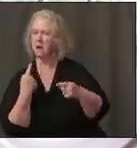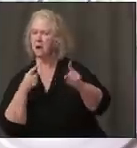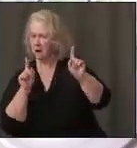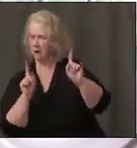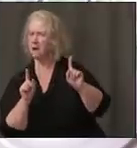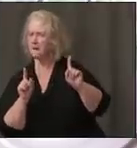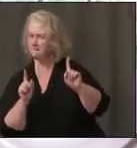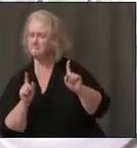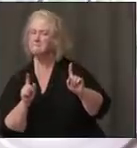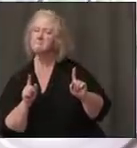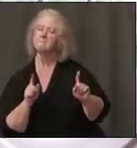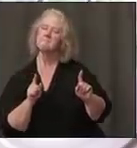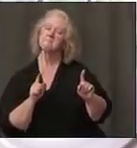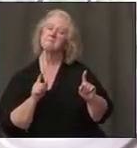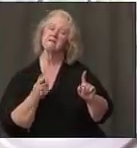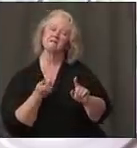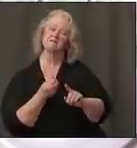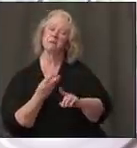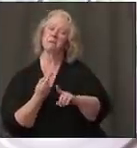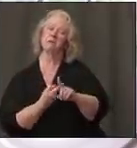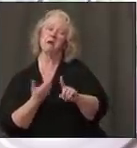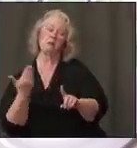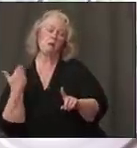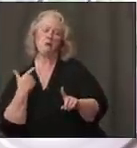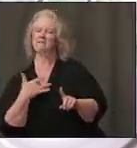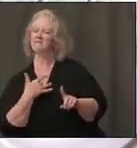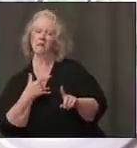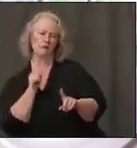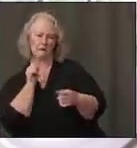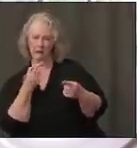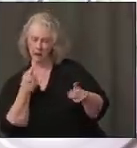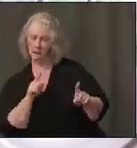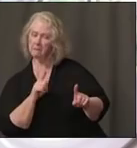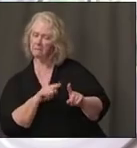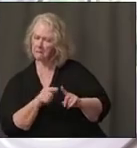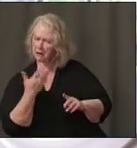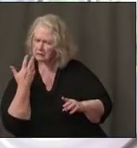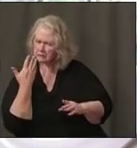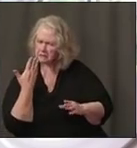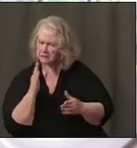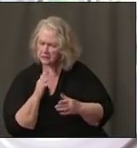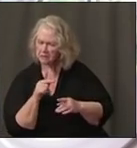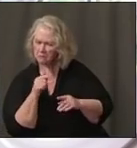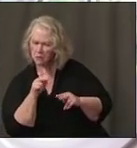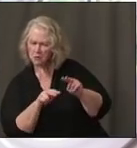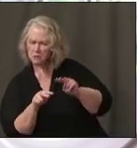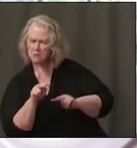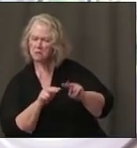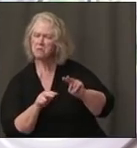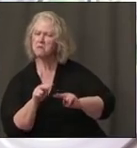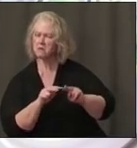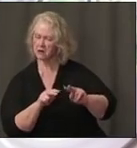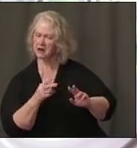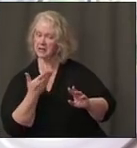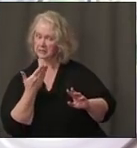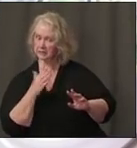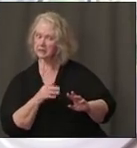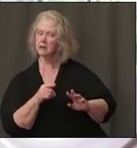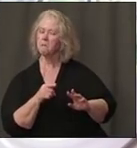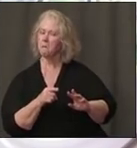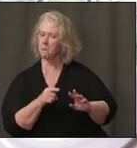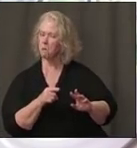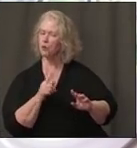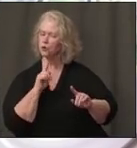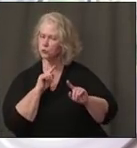coronavirus. And a couple of months ago, we weren't so sure of that. But we've now seen a couple of constructs, vaccine constructs, that have produced an immune response